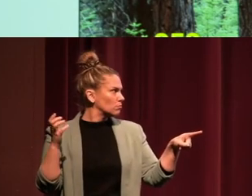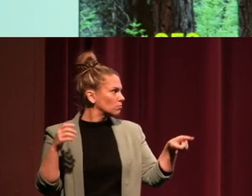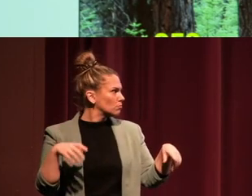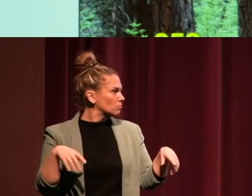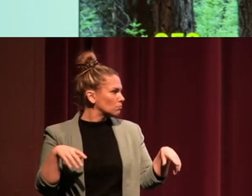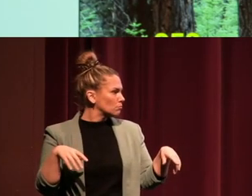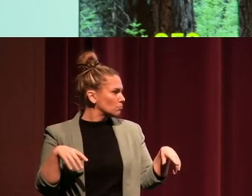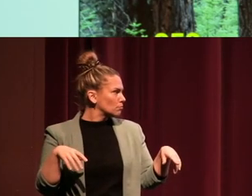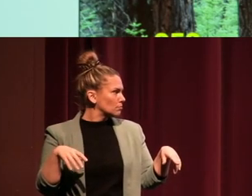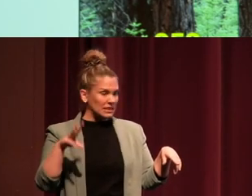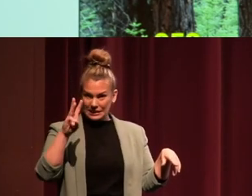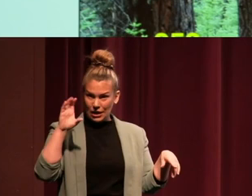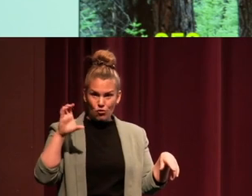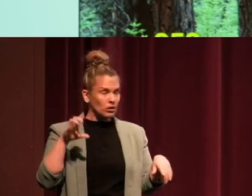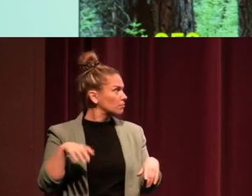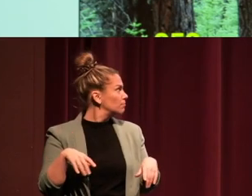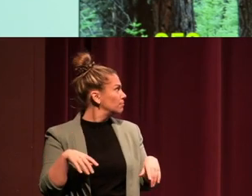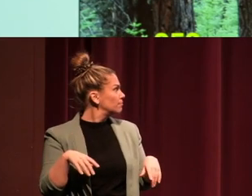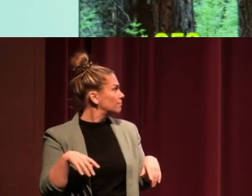Sir? 600?